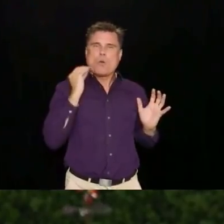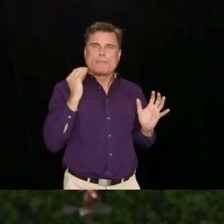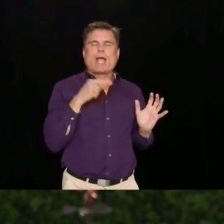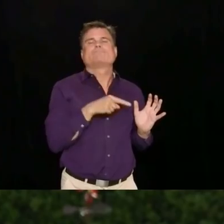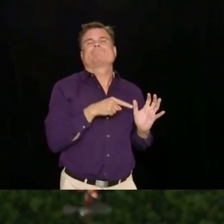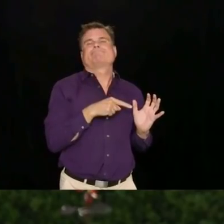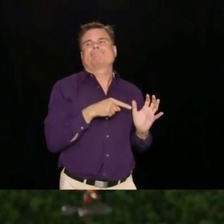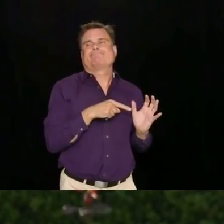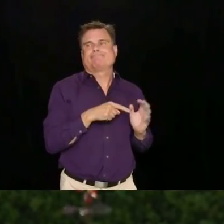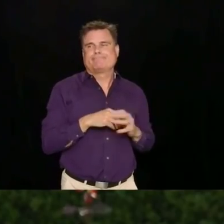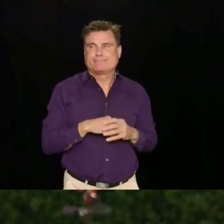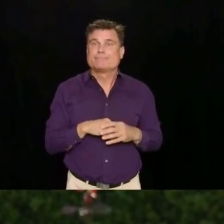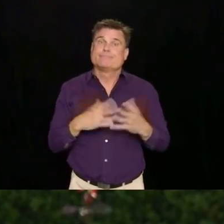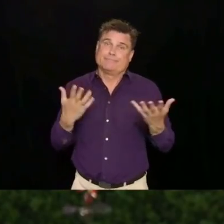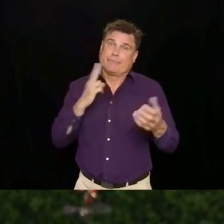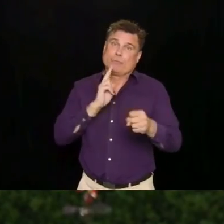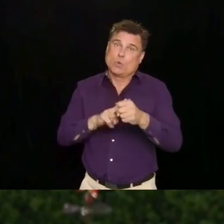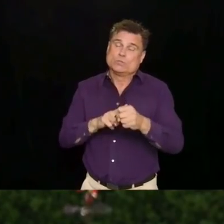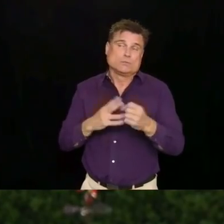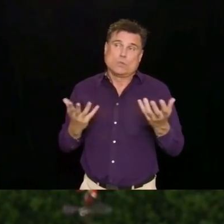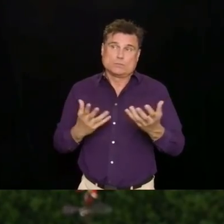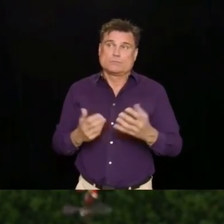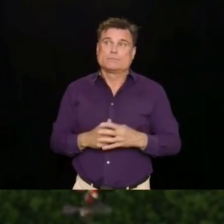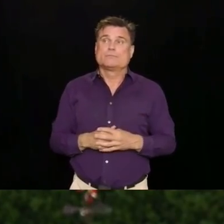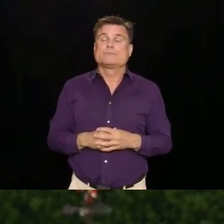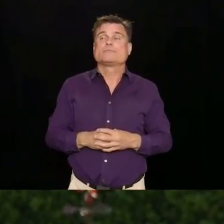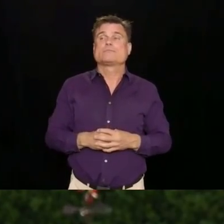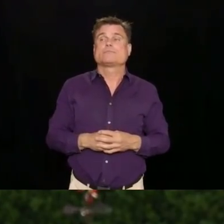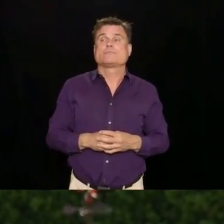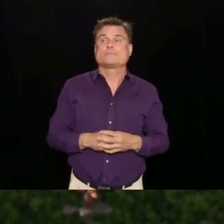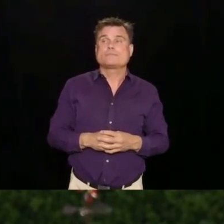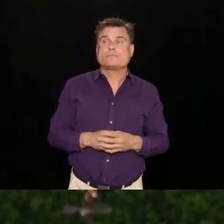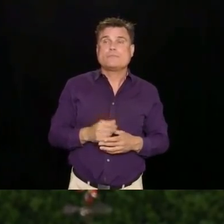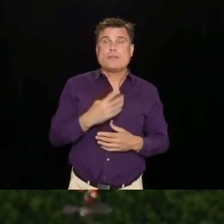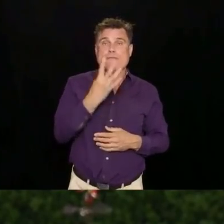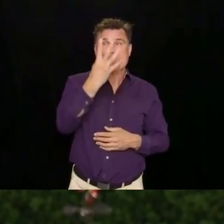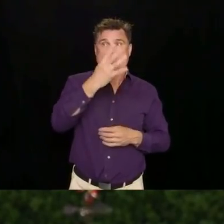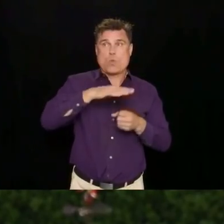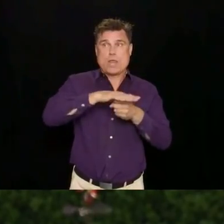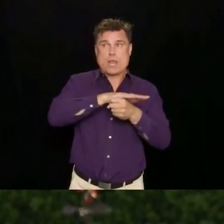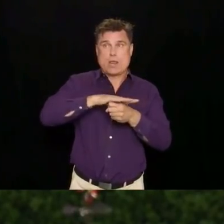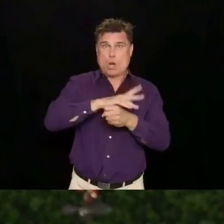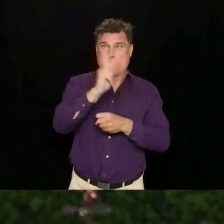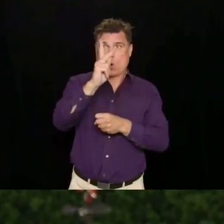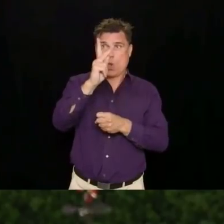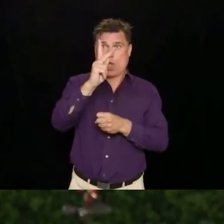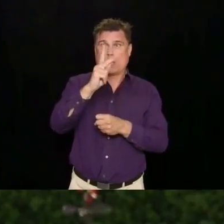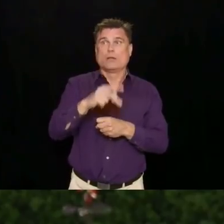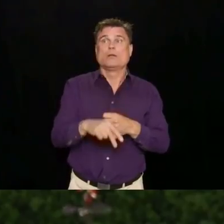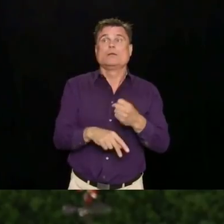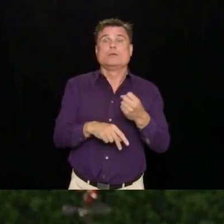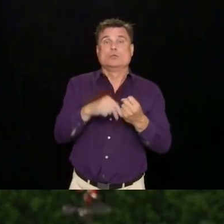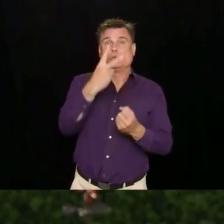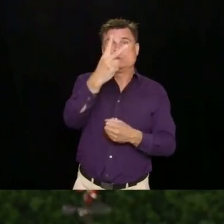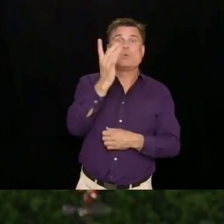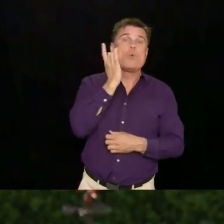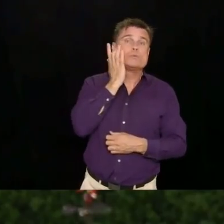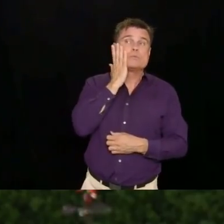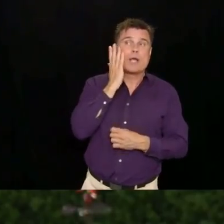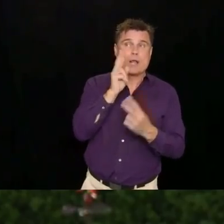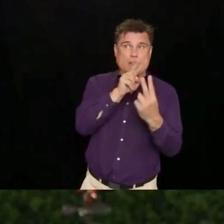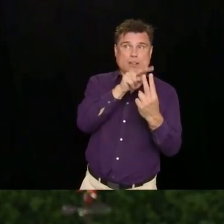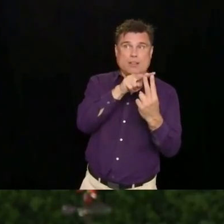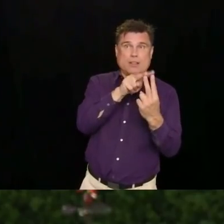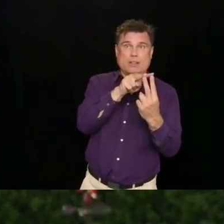we've raised issues around 4 sites in Kelowna and 2 resort hotels there. But